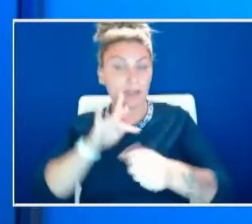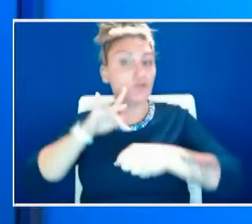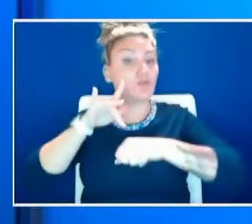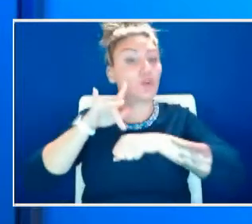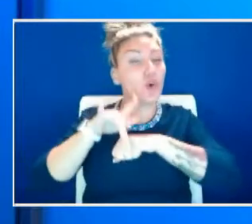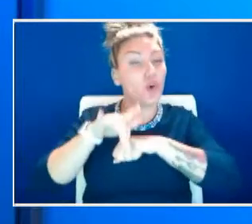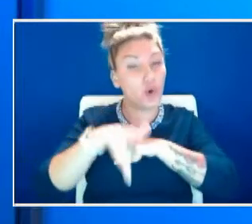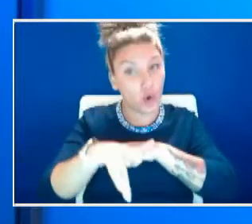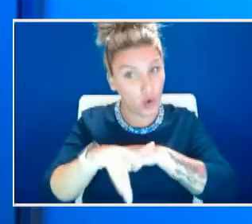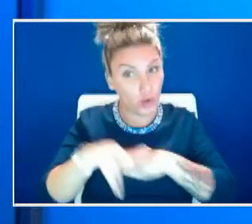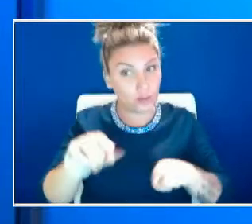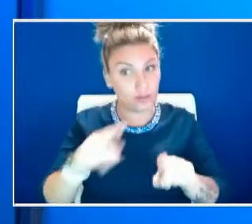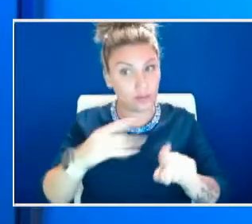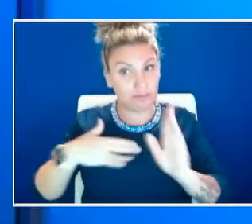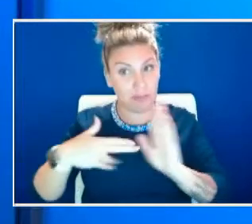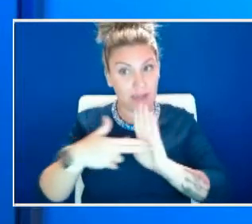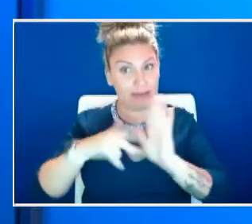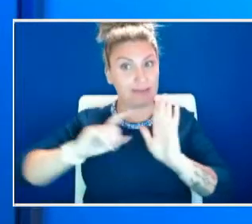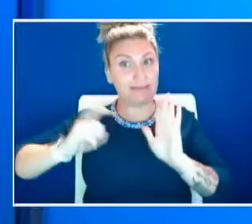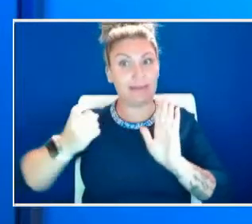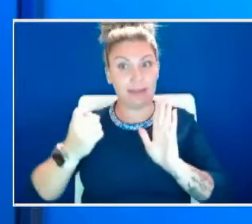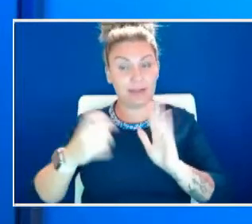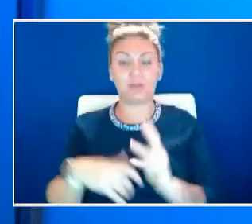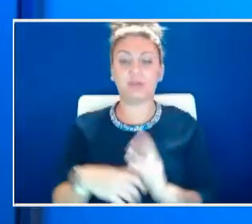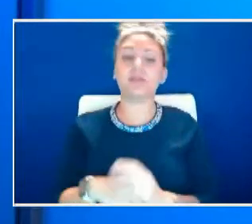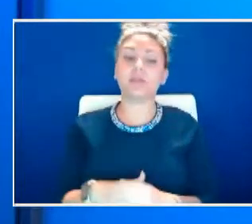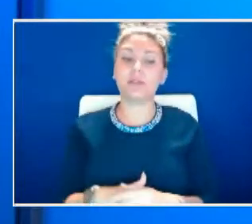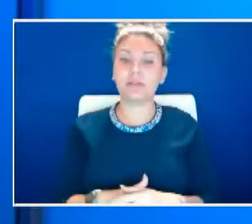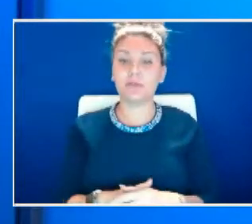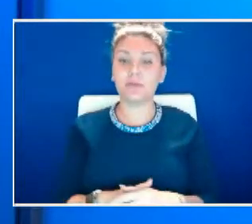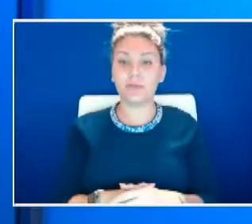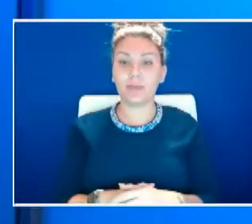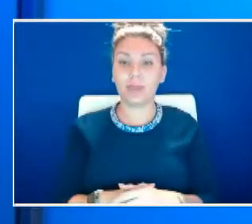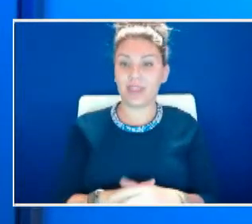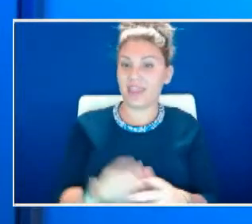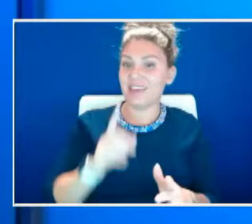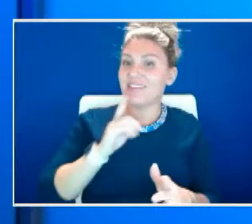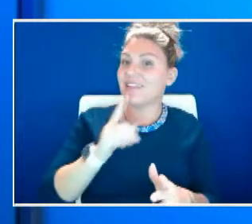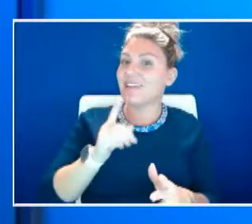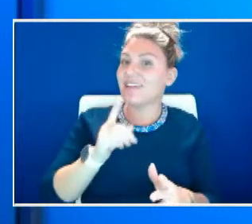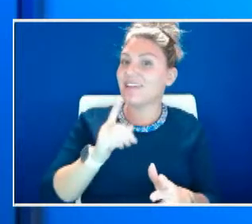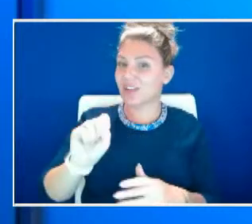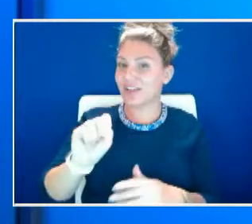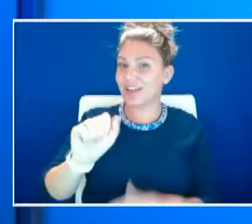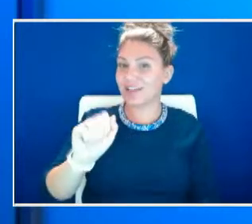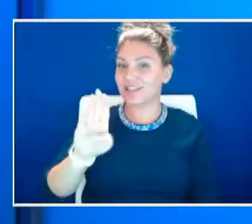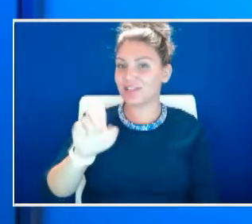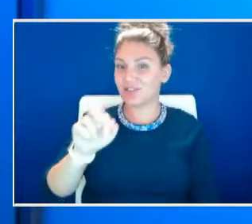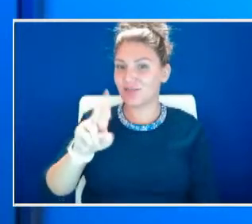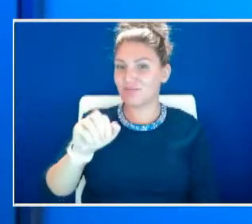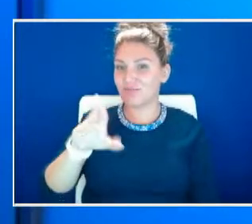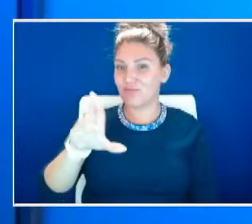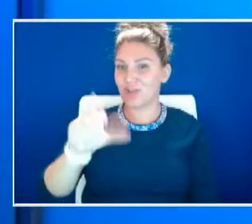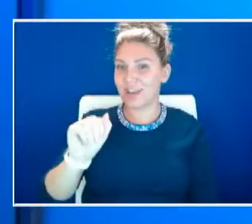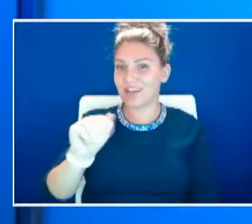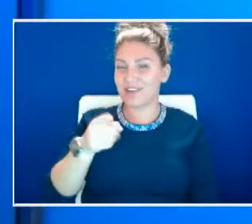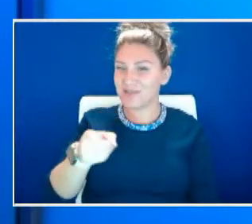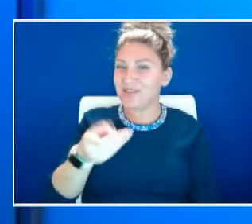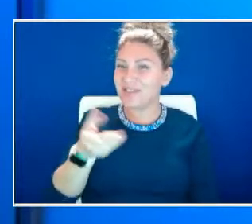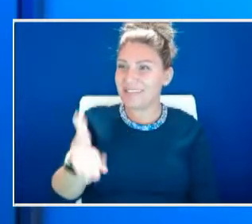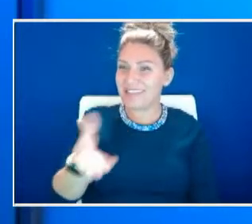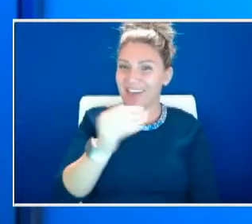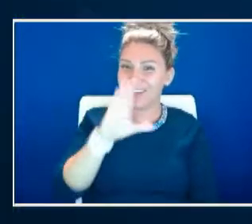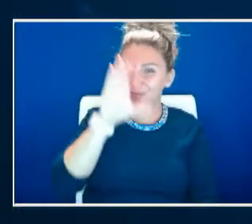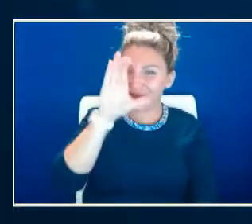the diagnosis staging. And actually, Sabrina, you were there, and your husband. I remember